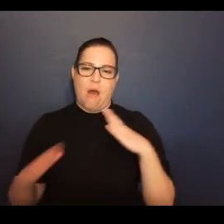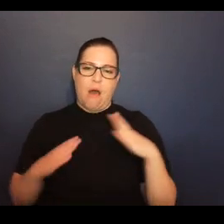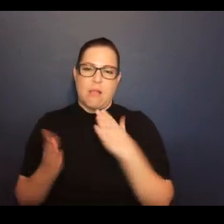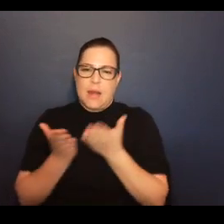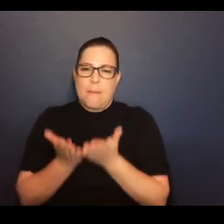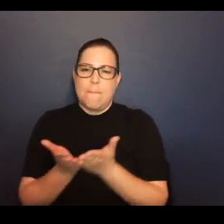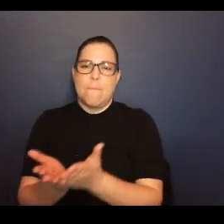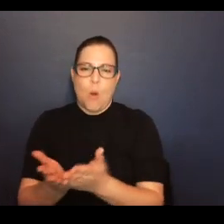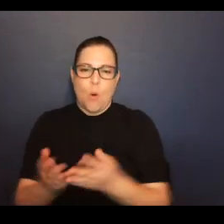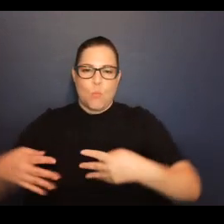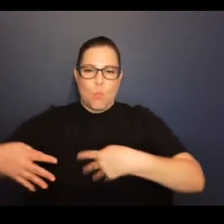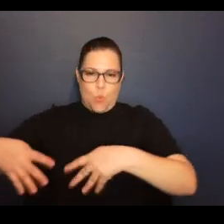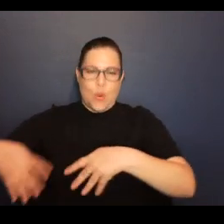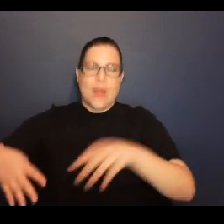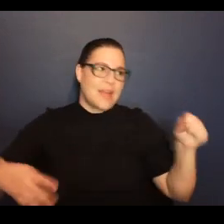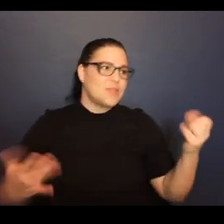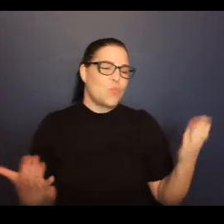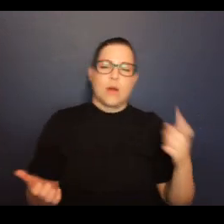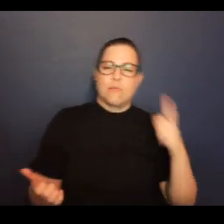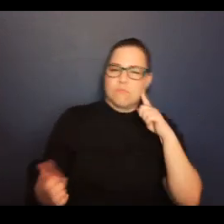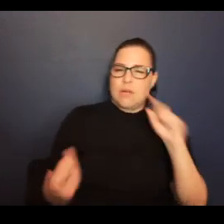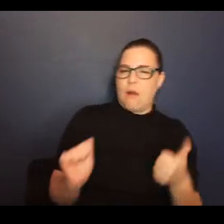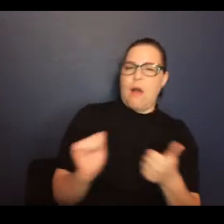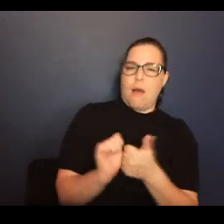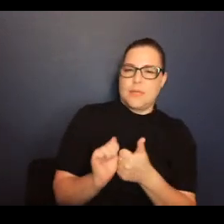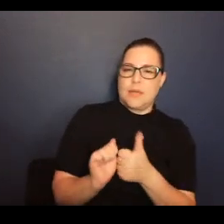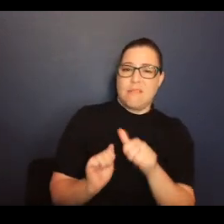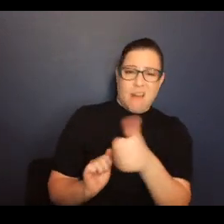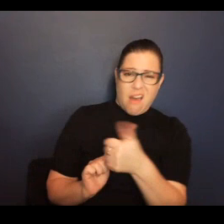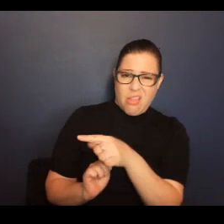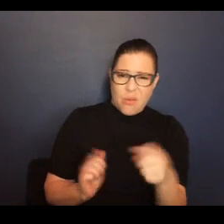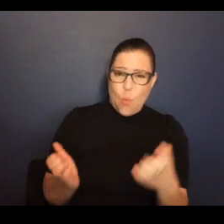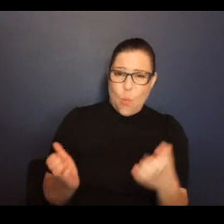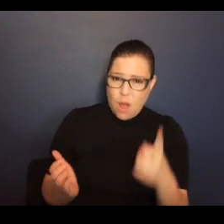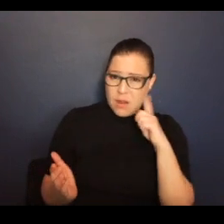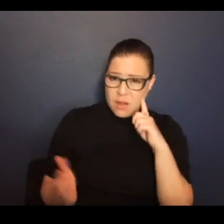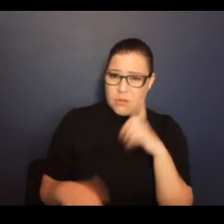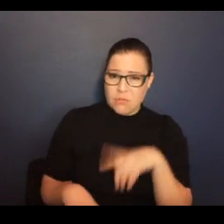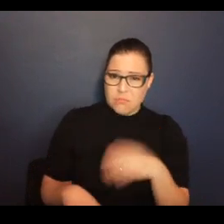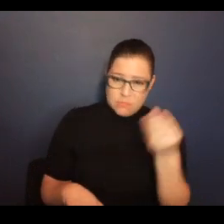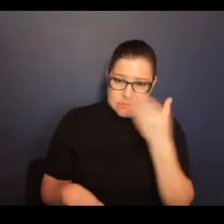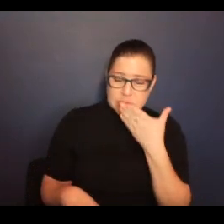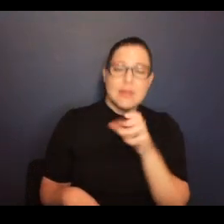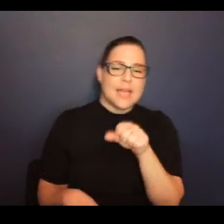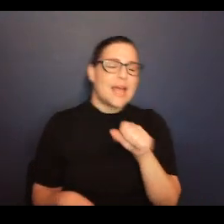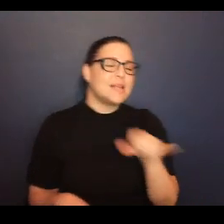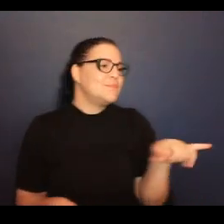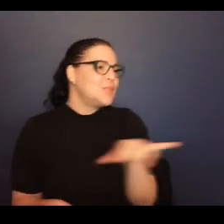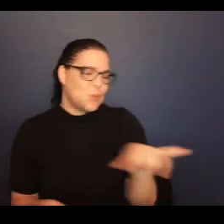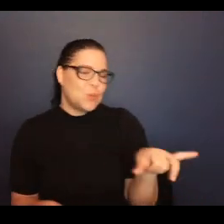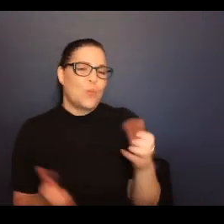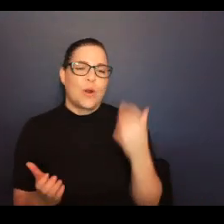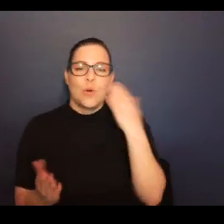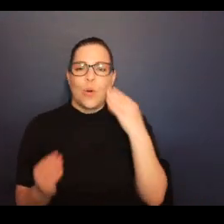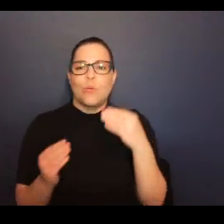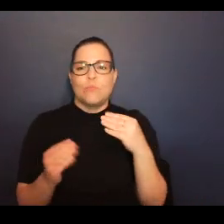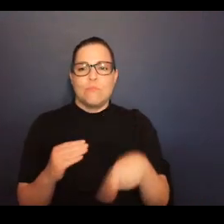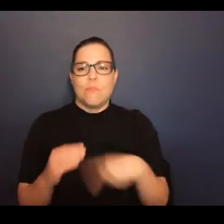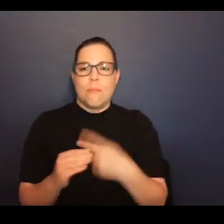the update on the boat parade. Is there anything else from my colleagues you definitely want to hear? Yeah, just ditto that. I want to hear who won the boat